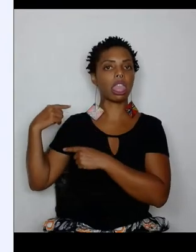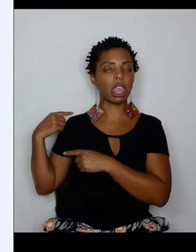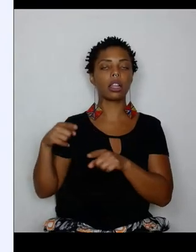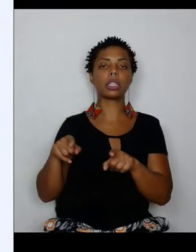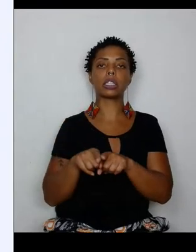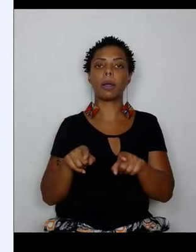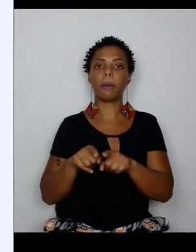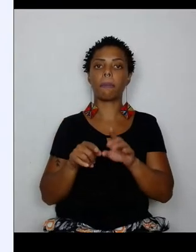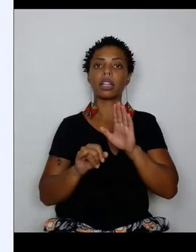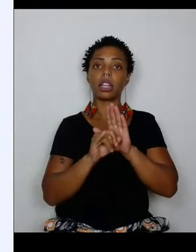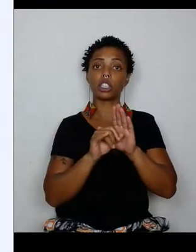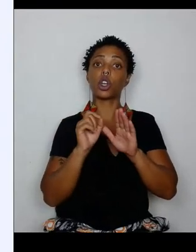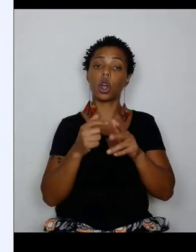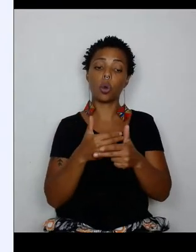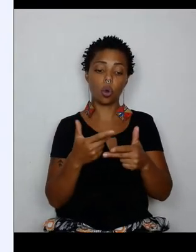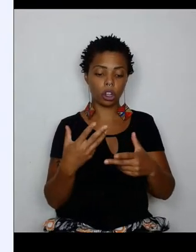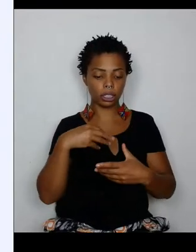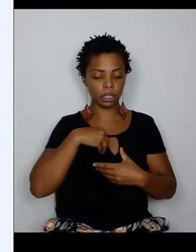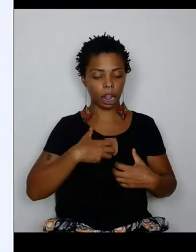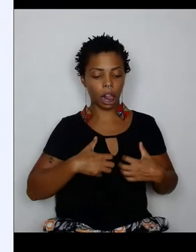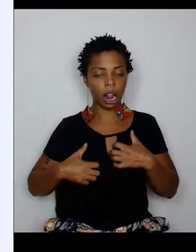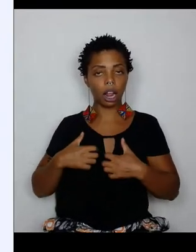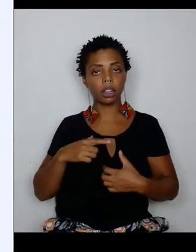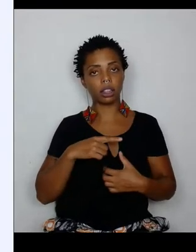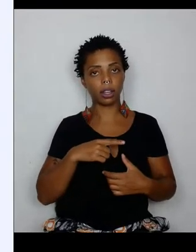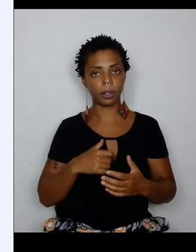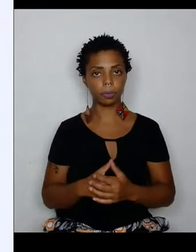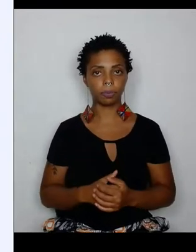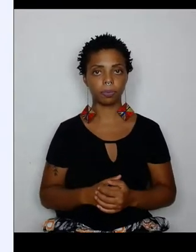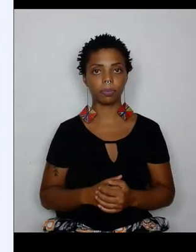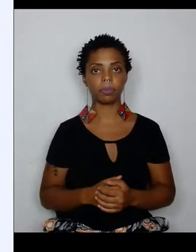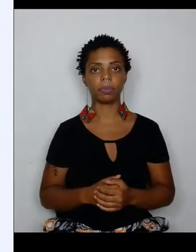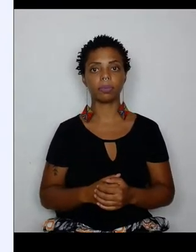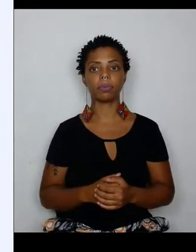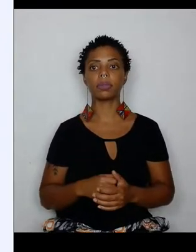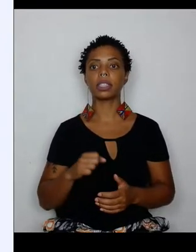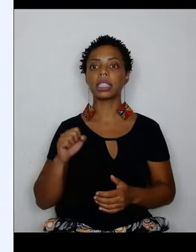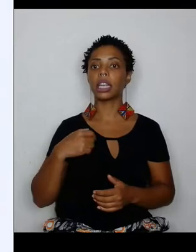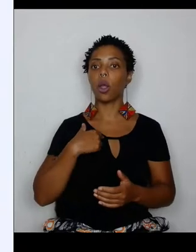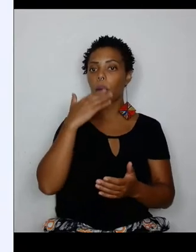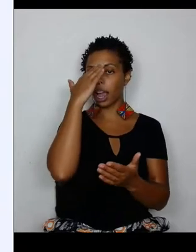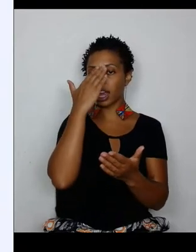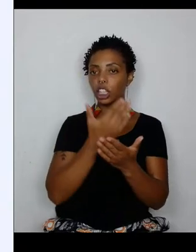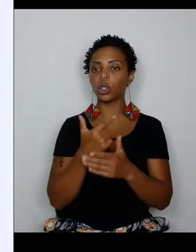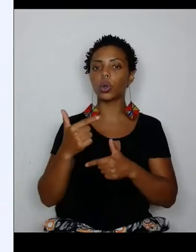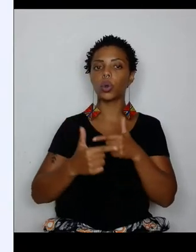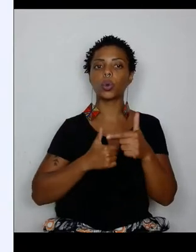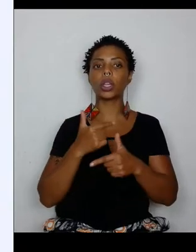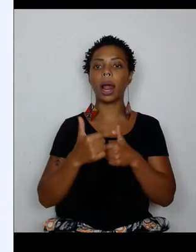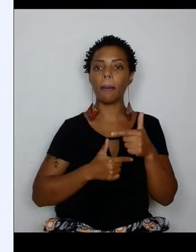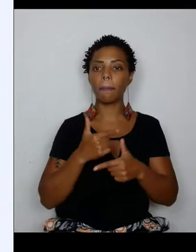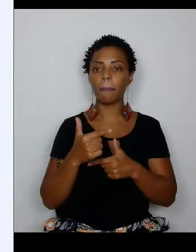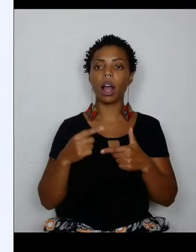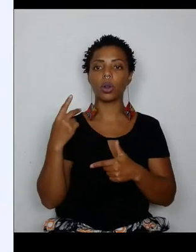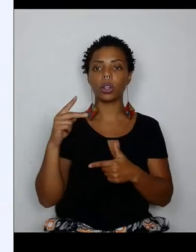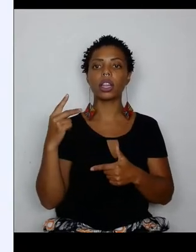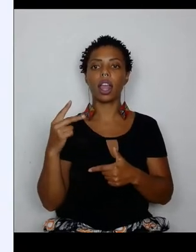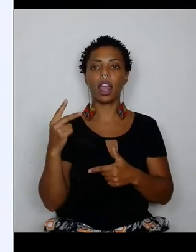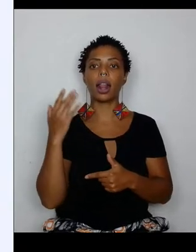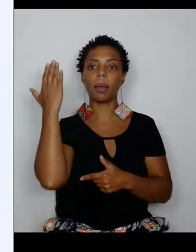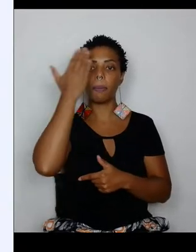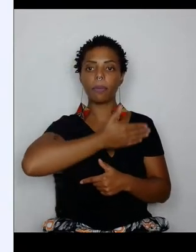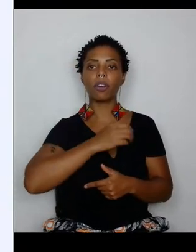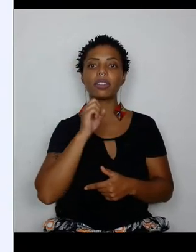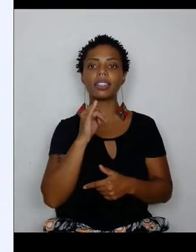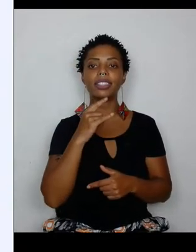if and as i believe gogan's work attests if one of his uh goals in polynesia was to seek out